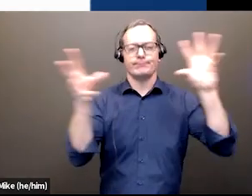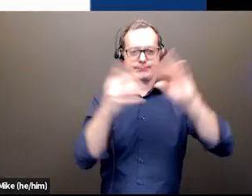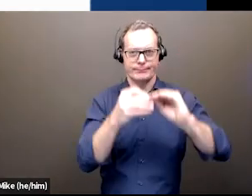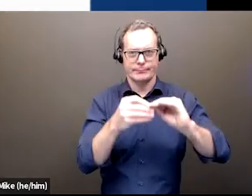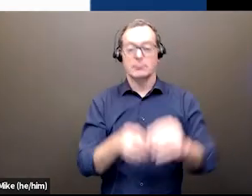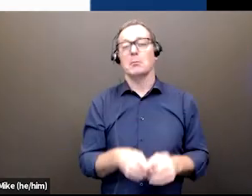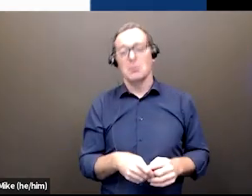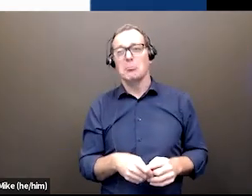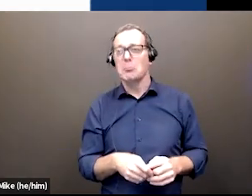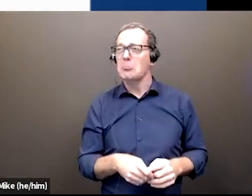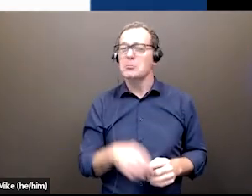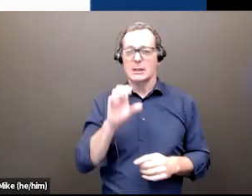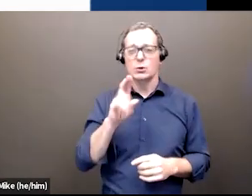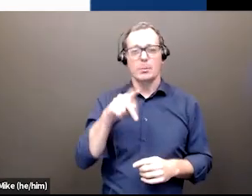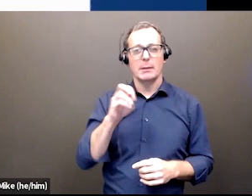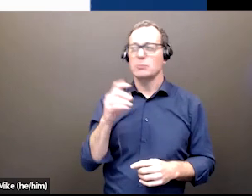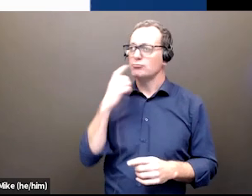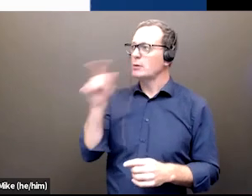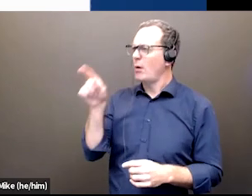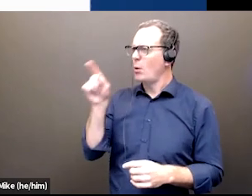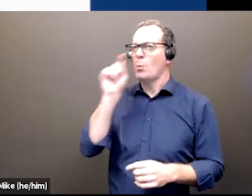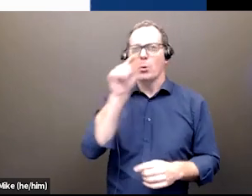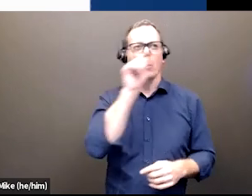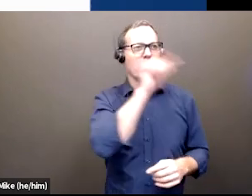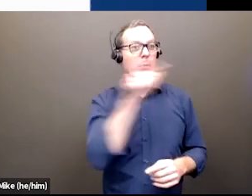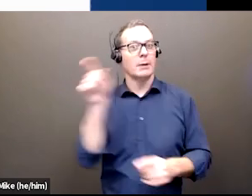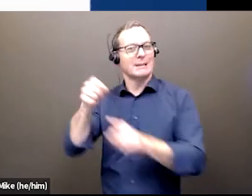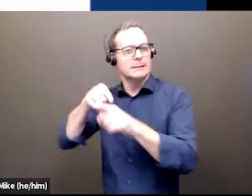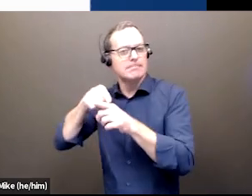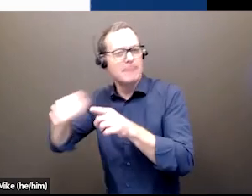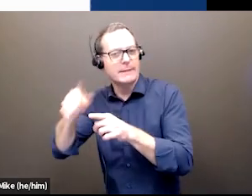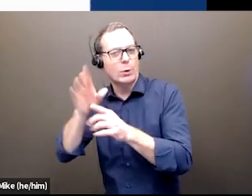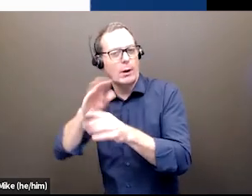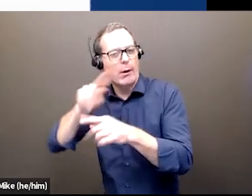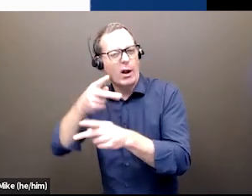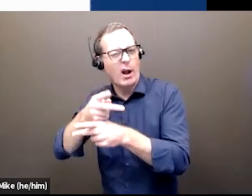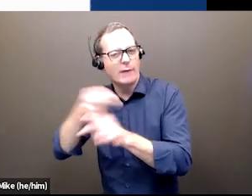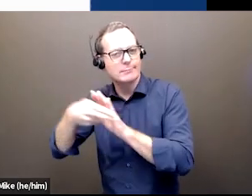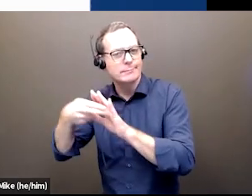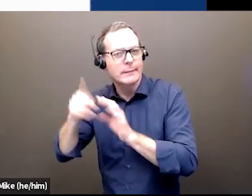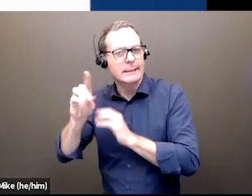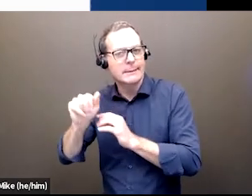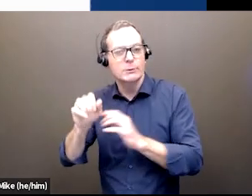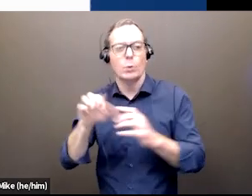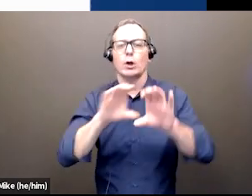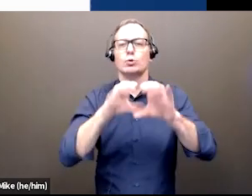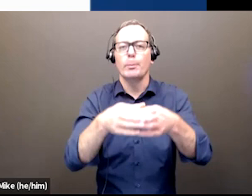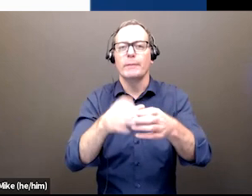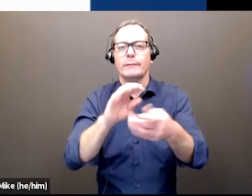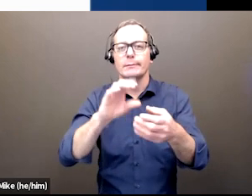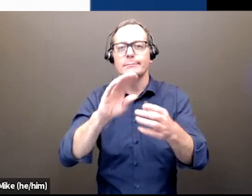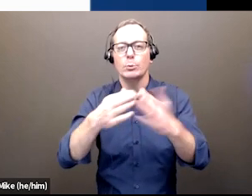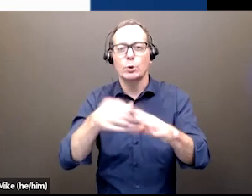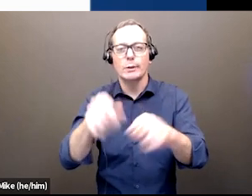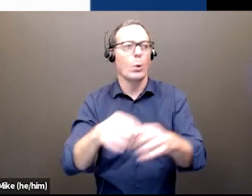several databases across the country that are specific to a particular disability, client group, or program resource area,